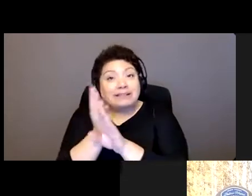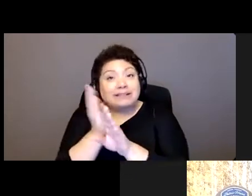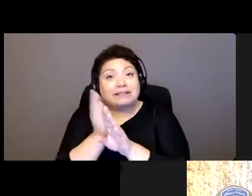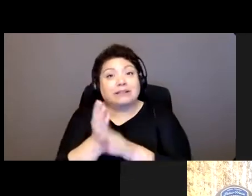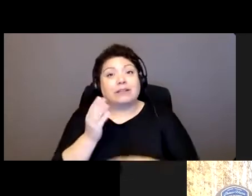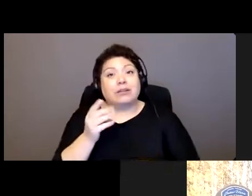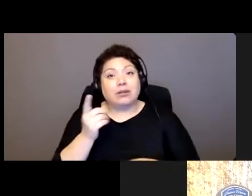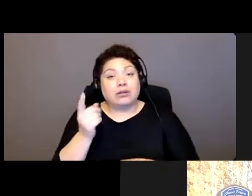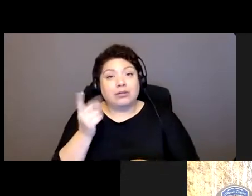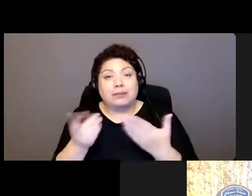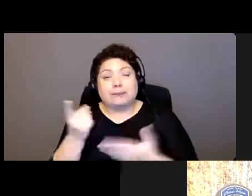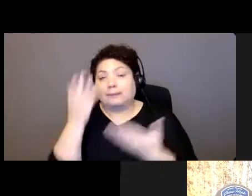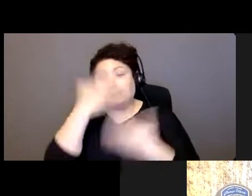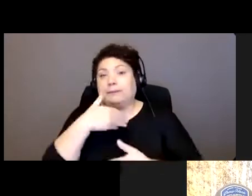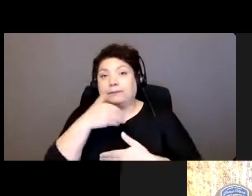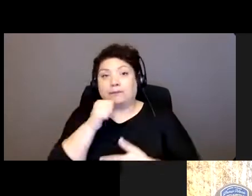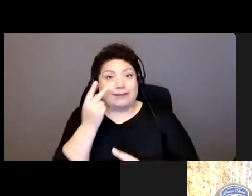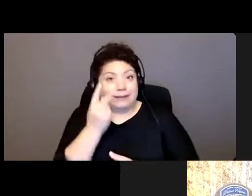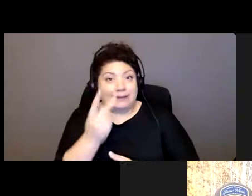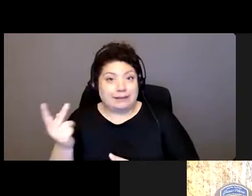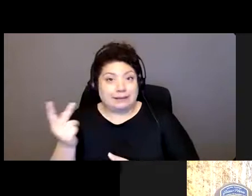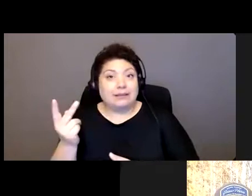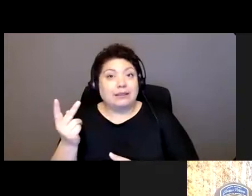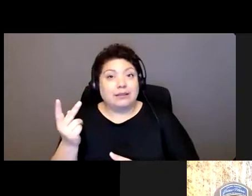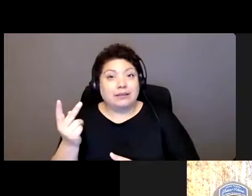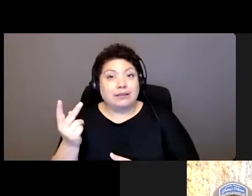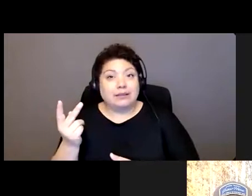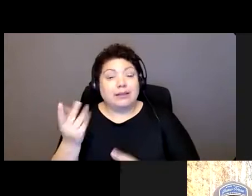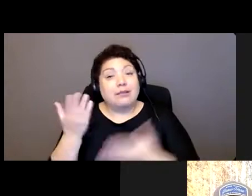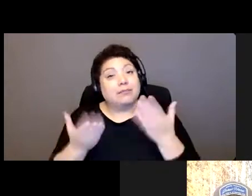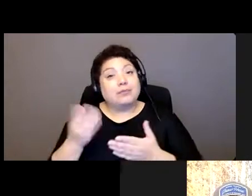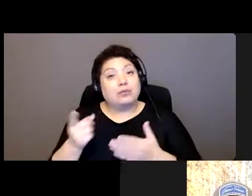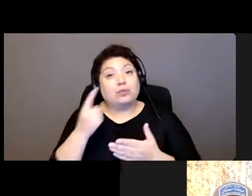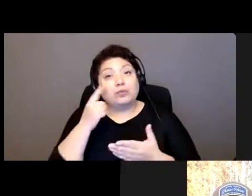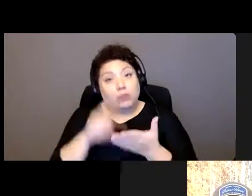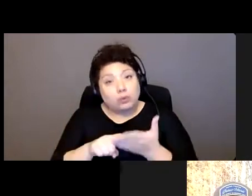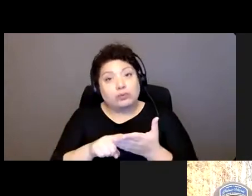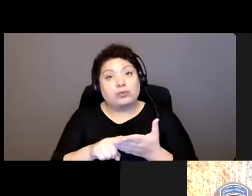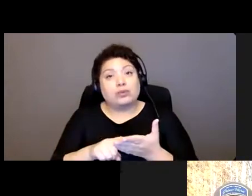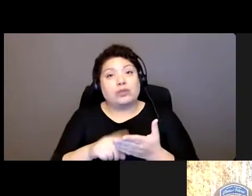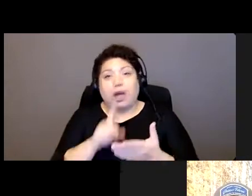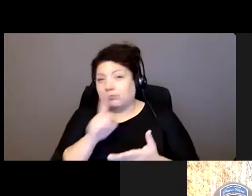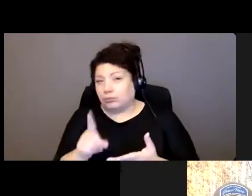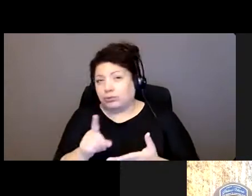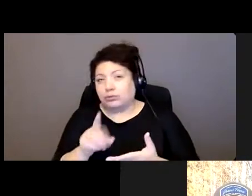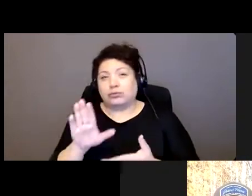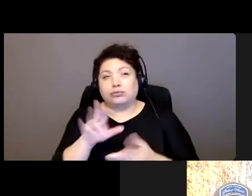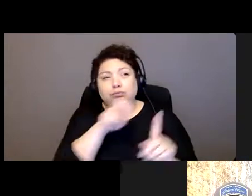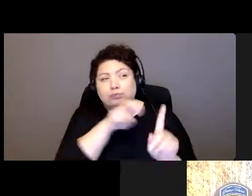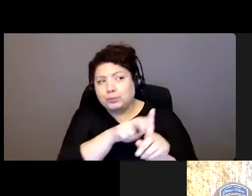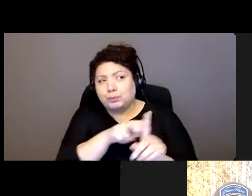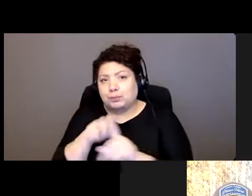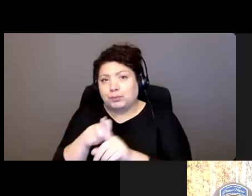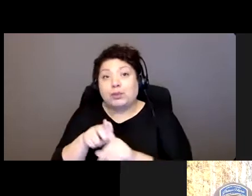way, maybe not all the time, but she probably notices a lot of things like that too in some ways. The